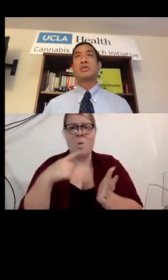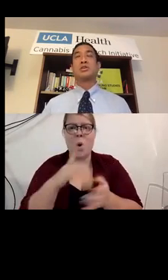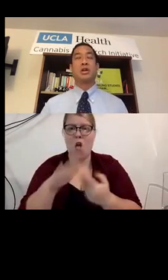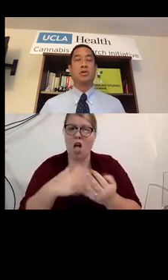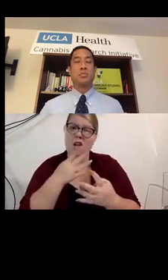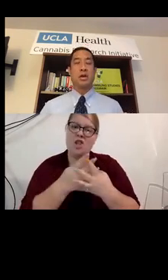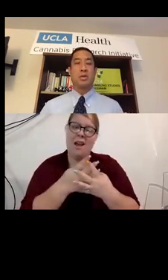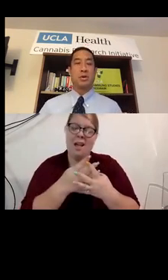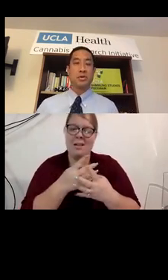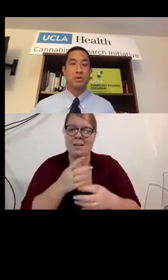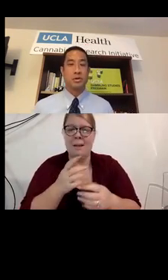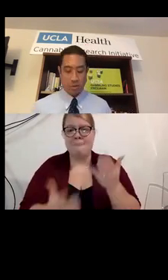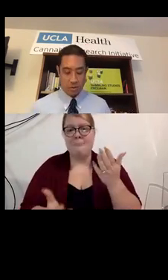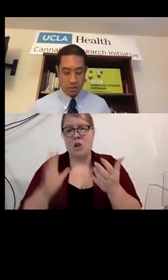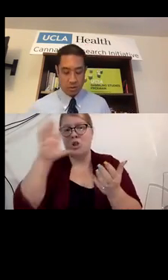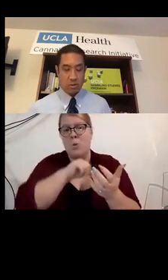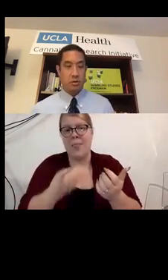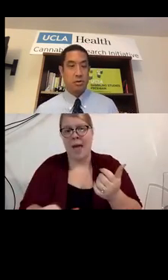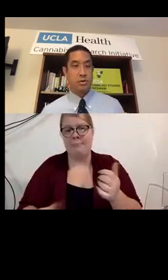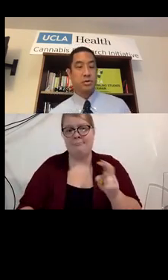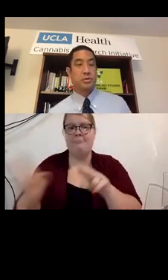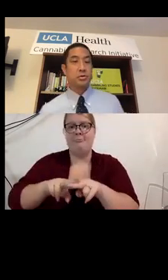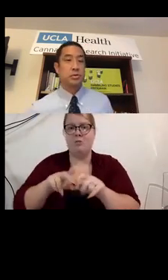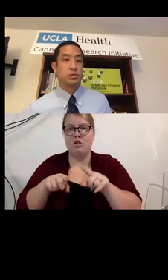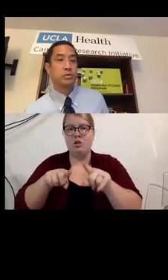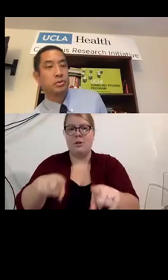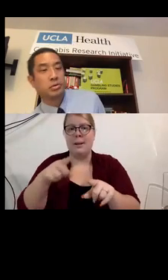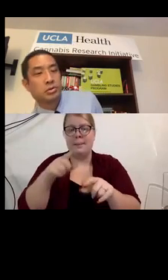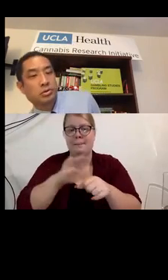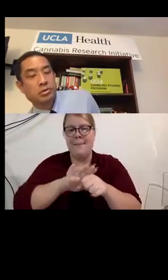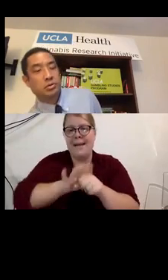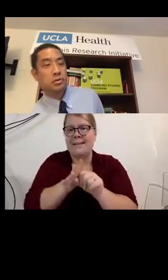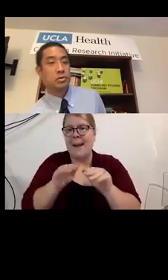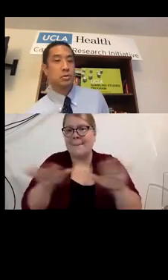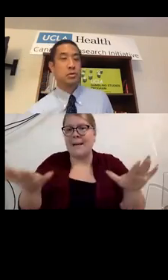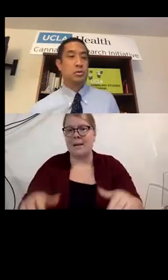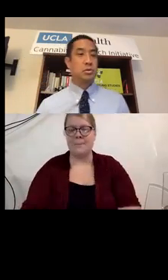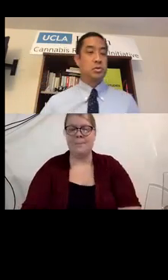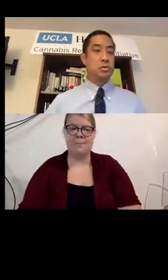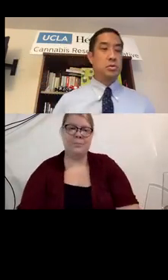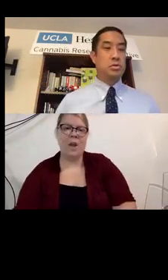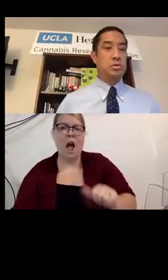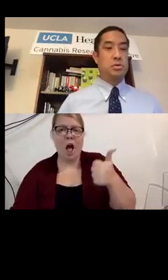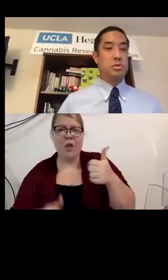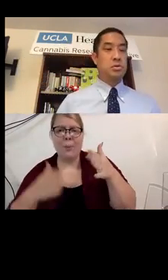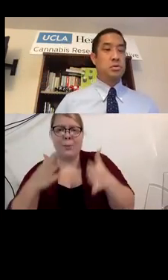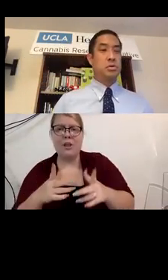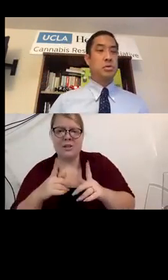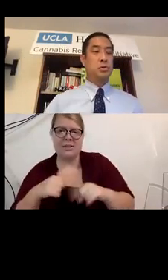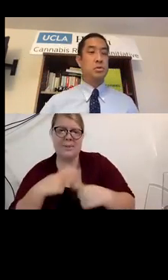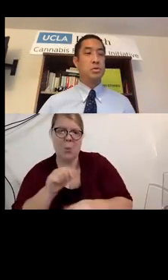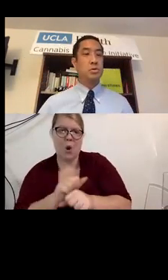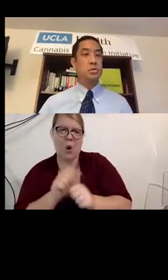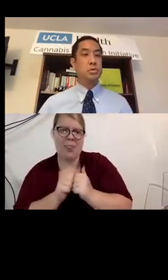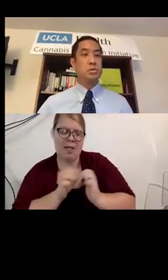probably escalated during the pandemic. Great. So we also have someone who's been working with a client who has